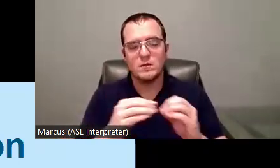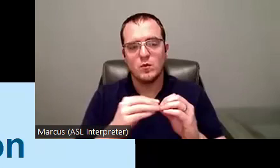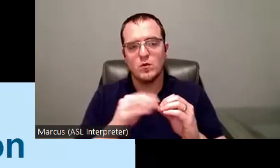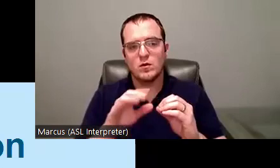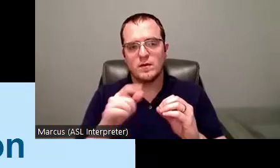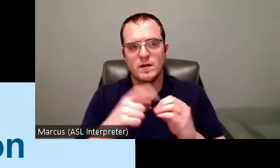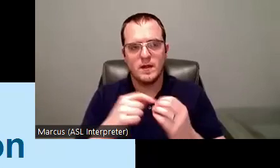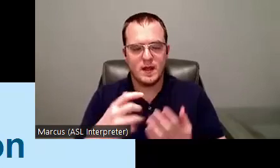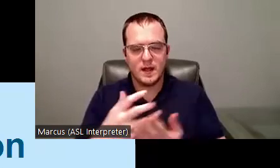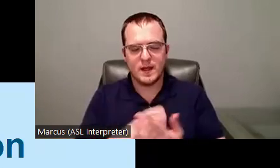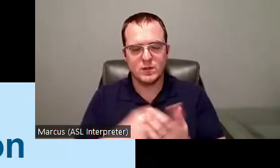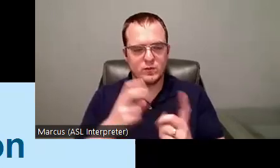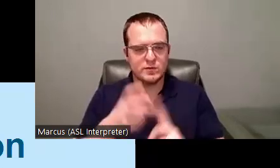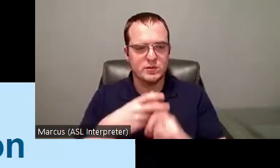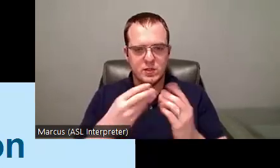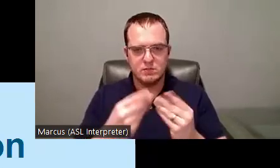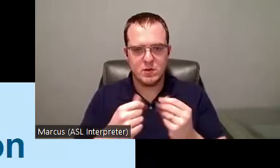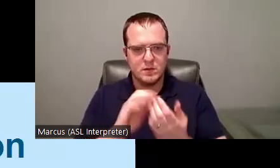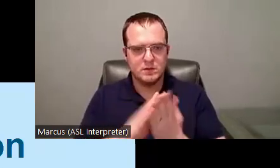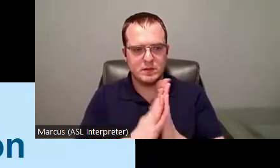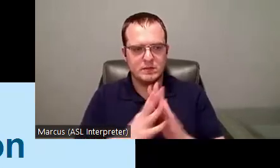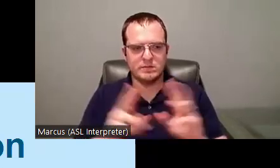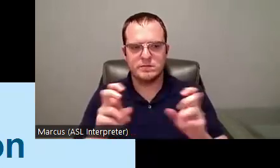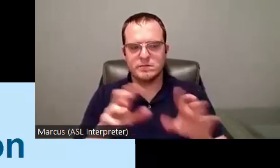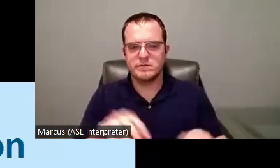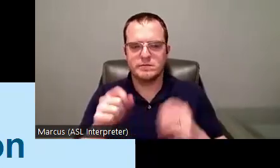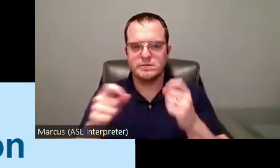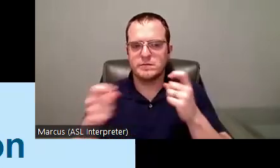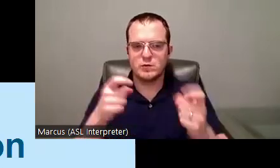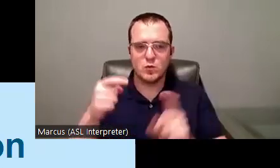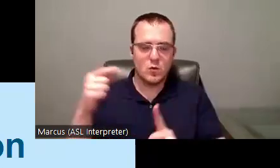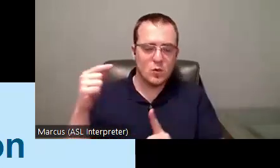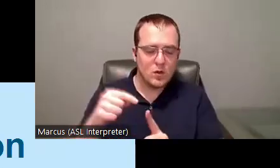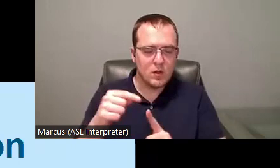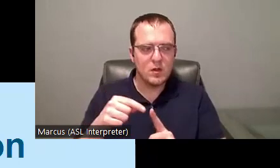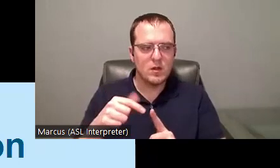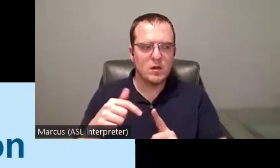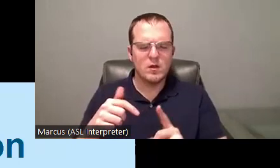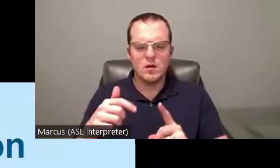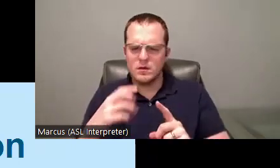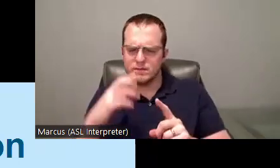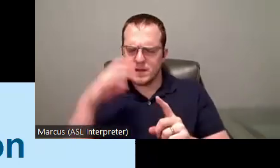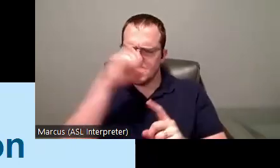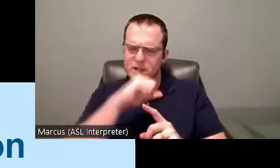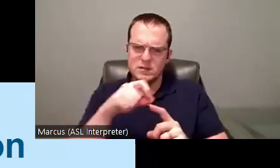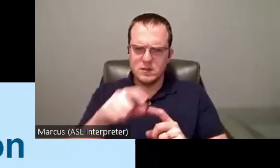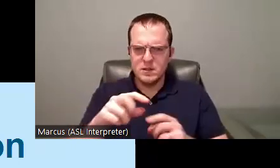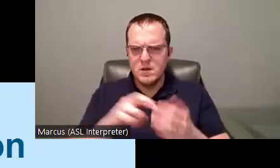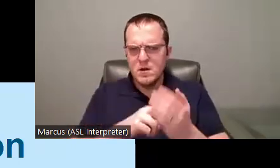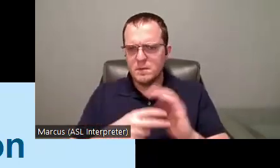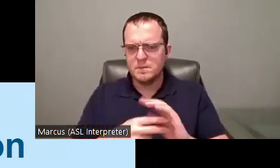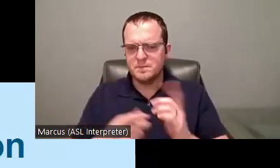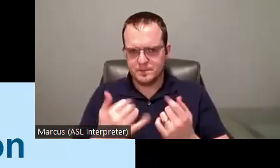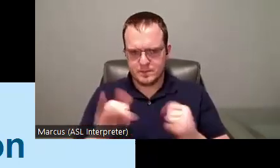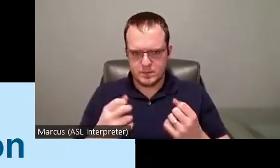acquisition and getting the properties under control, I guess presumably, there's still the